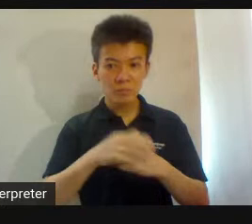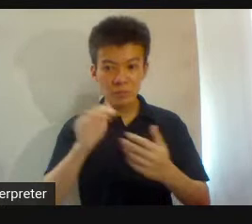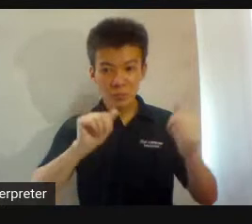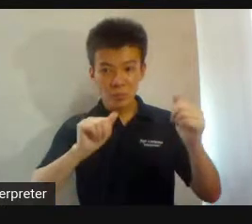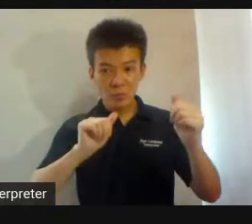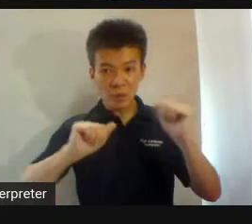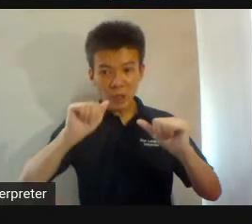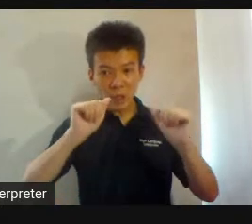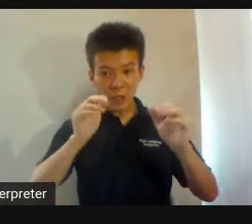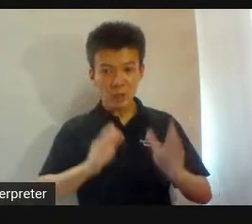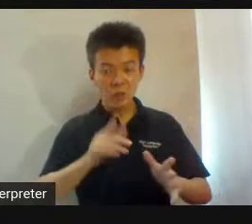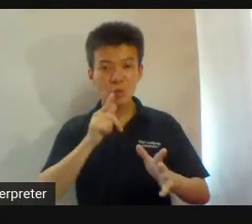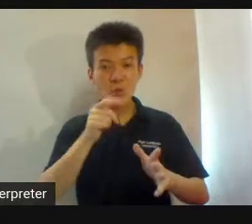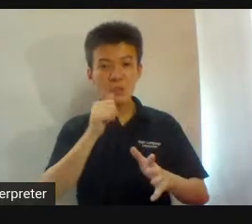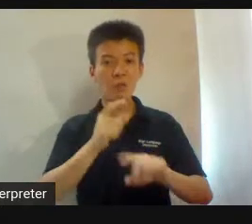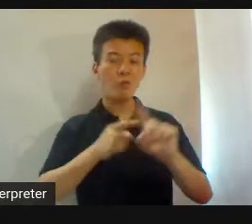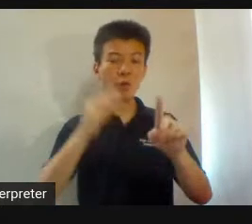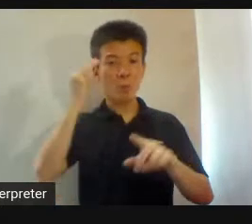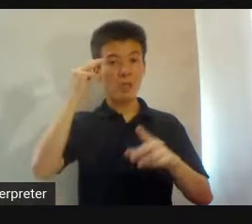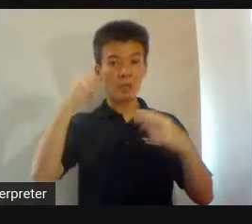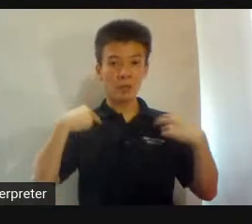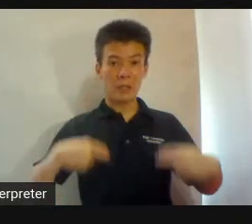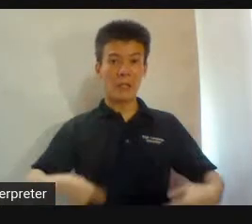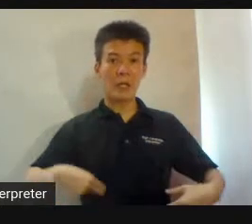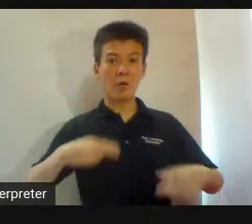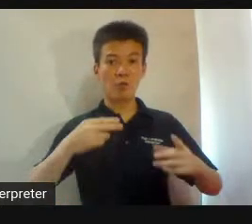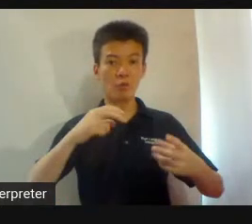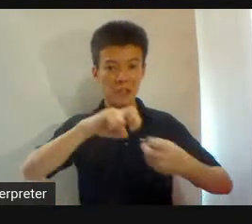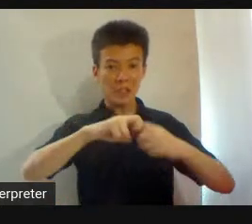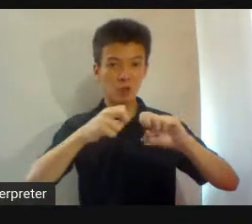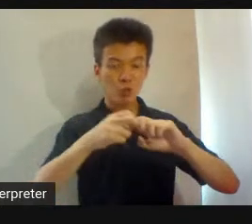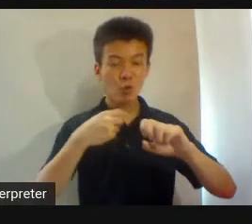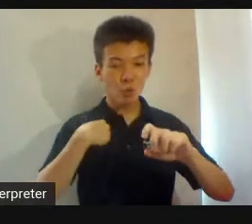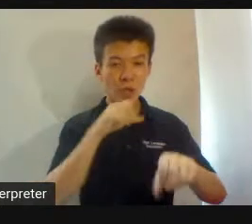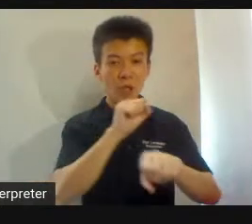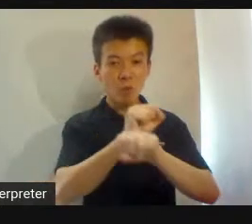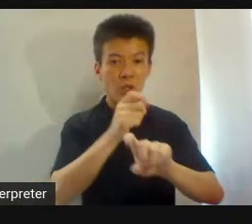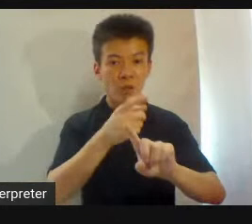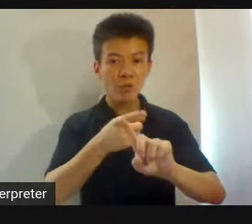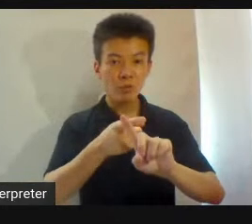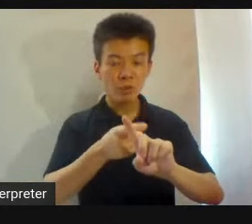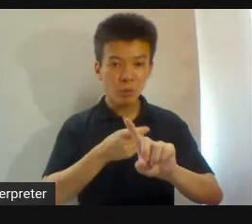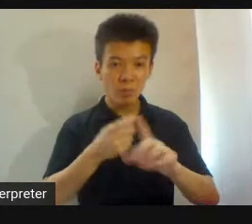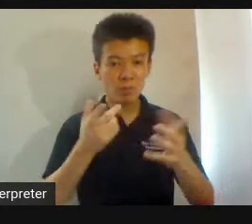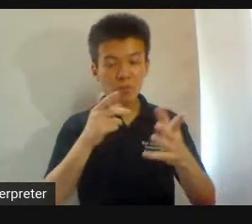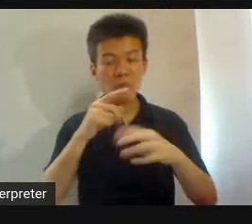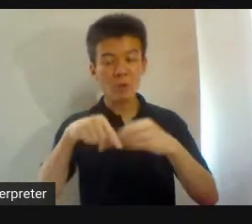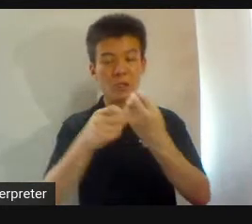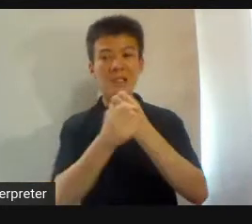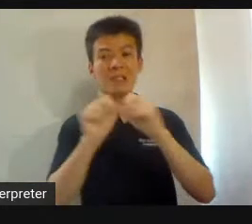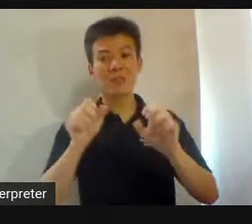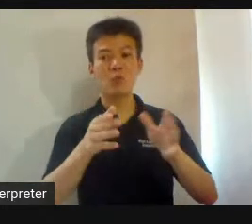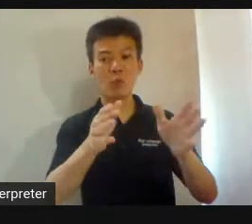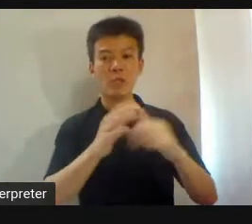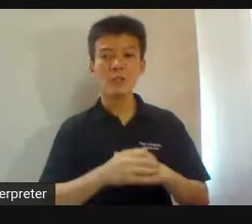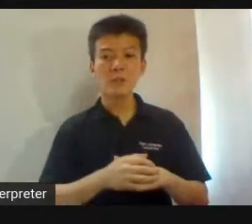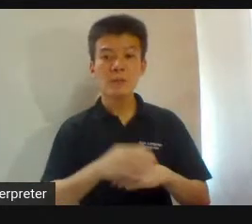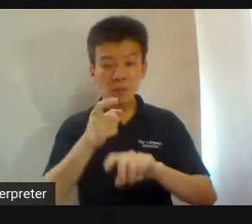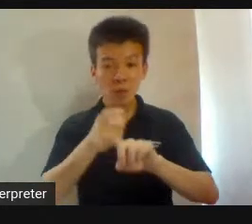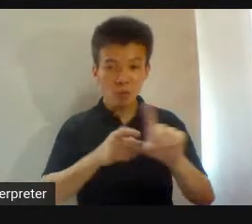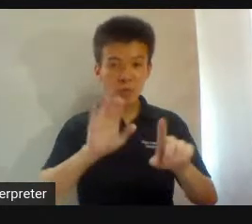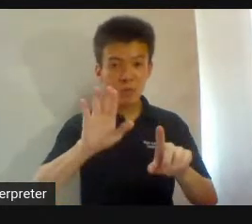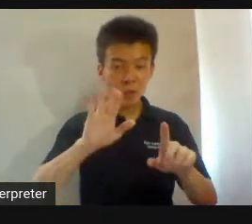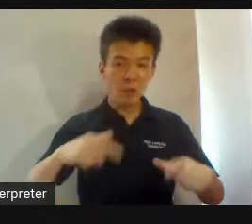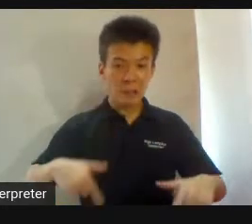actors who were suffering from mental health issues, so we can work from but safely, of course, from their